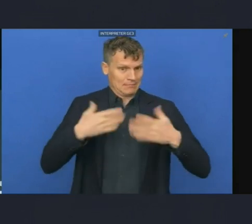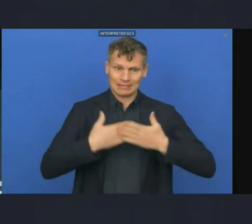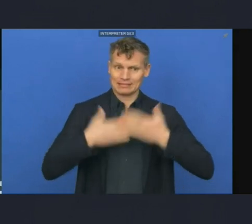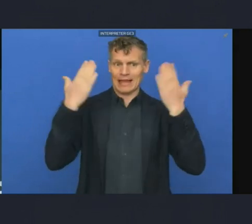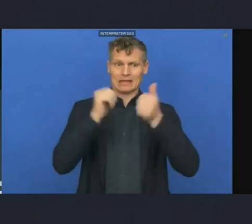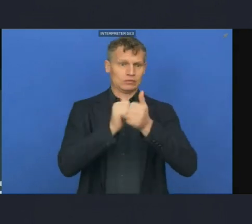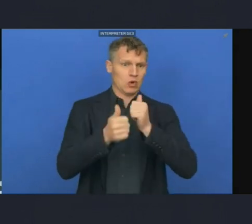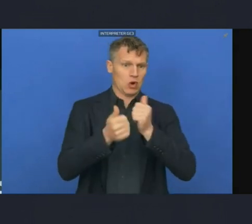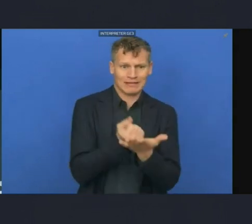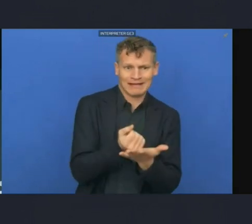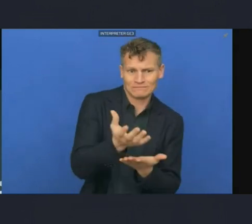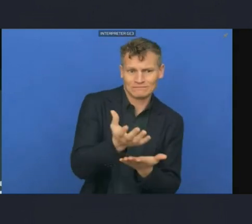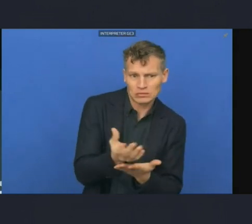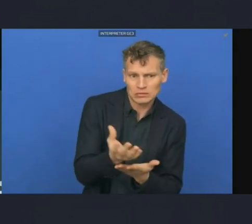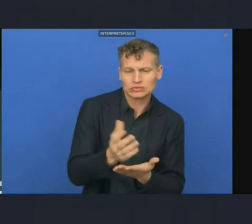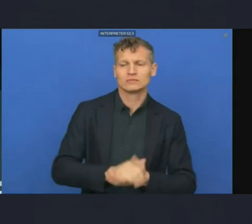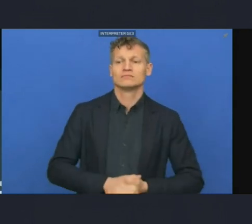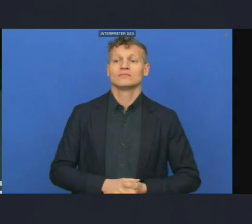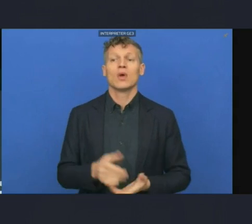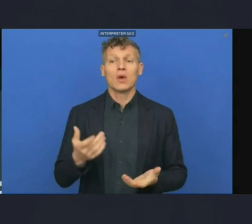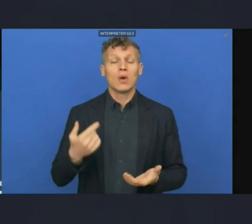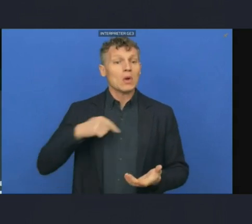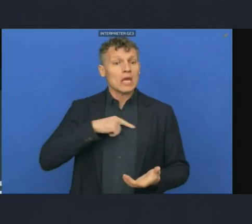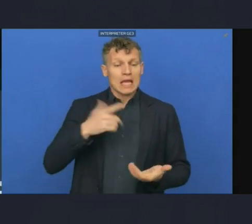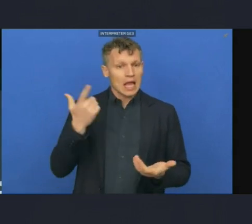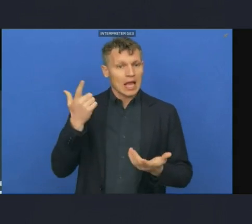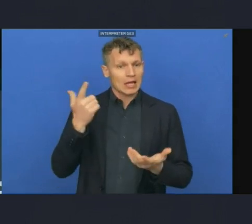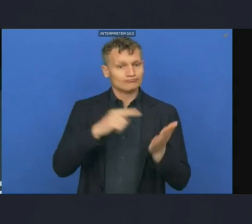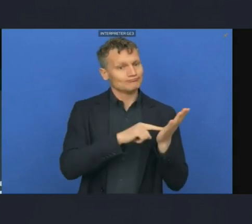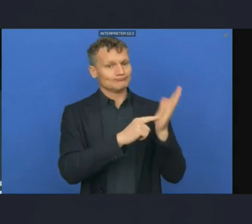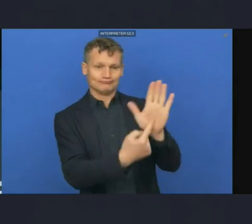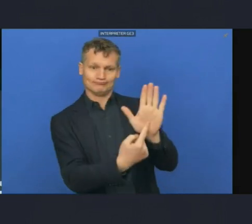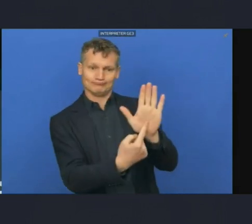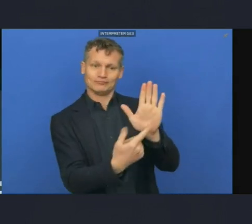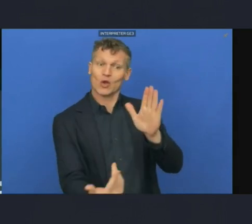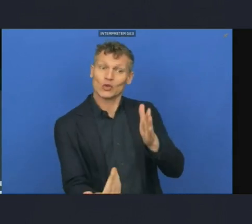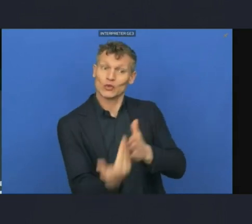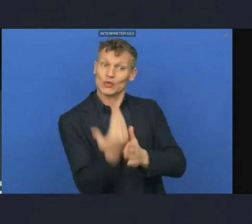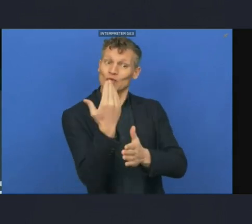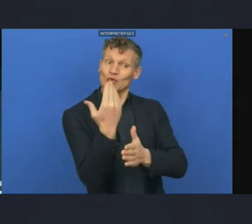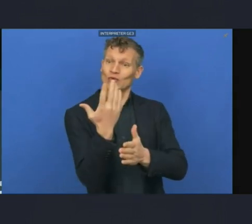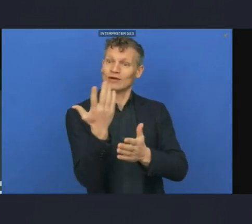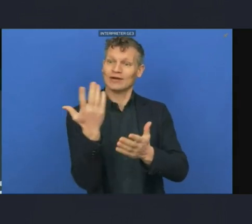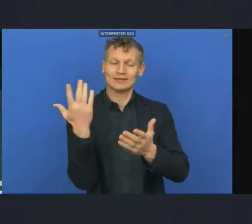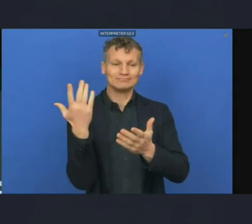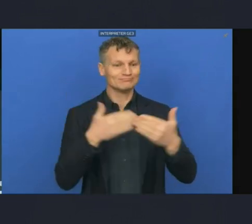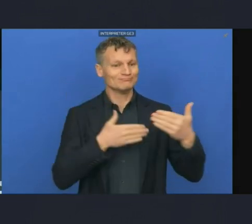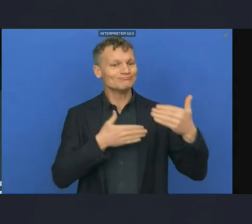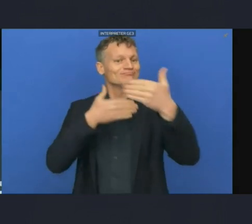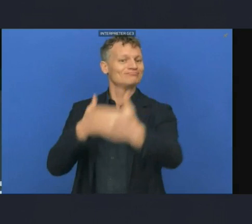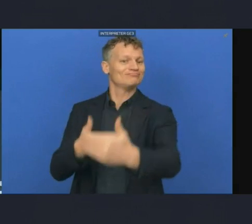to present you this new Erasmus, this new generation. So for some of you, some things are already been